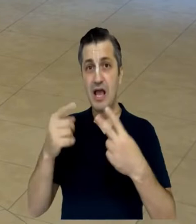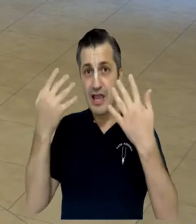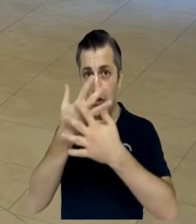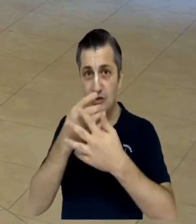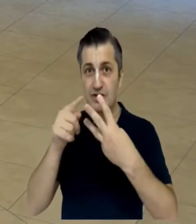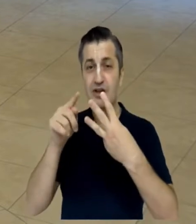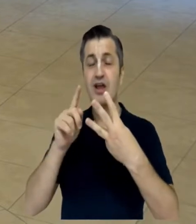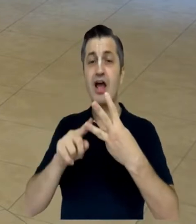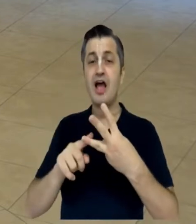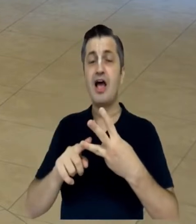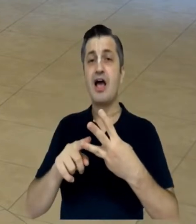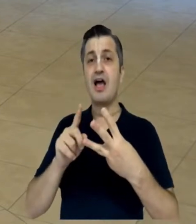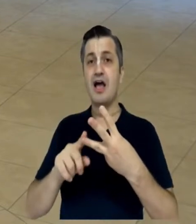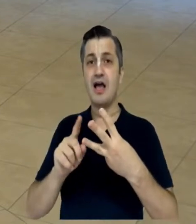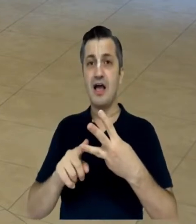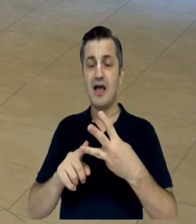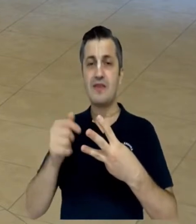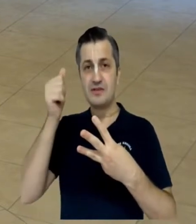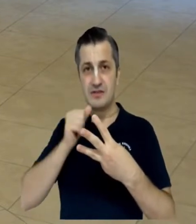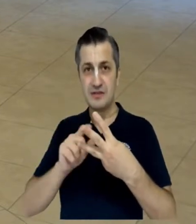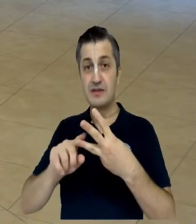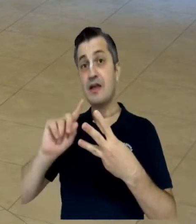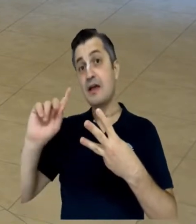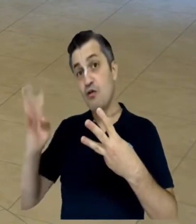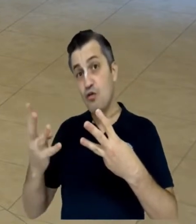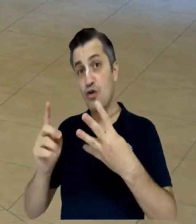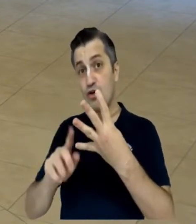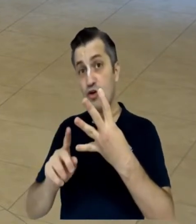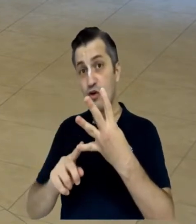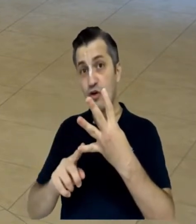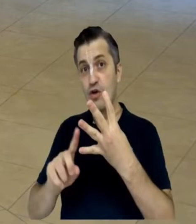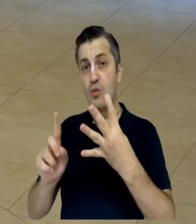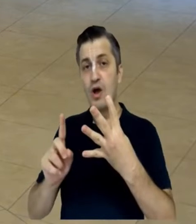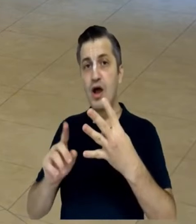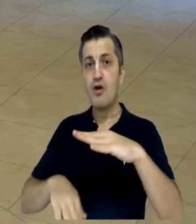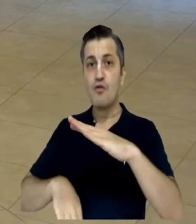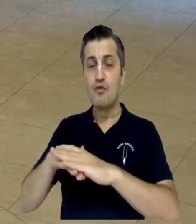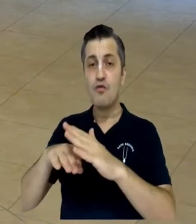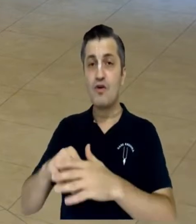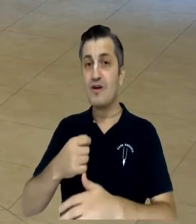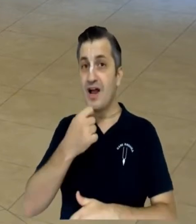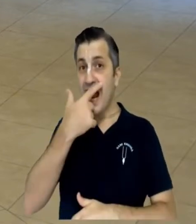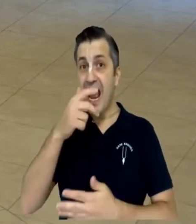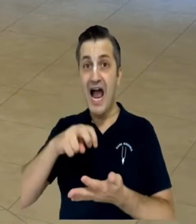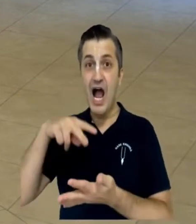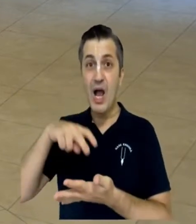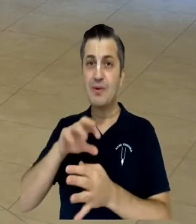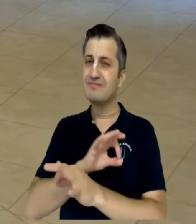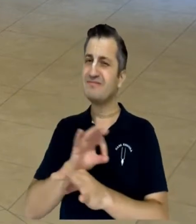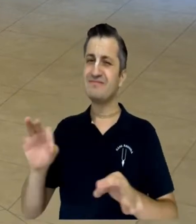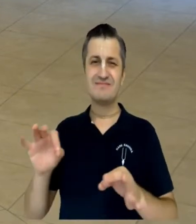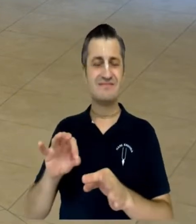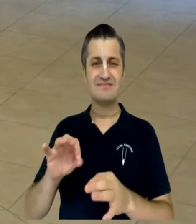So the next one is Nirananda. So we're not full of bliss. We're actually,